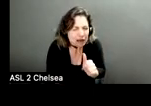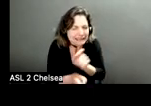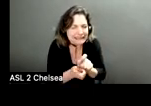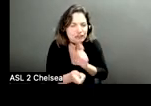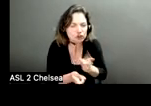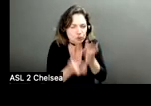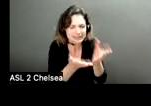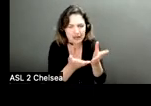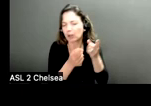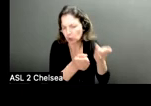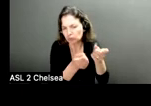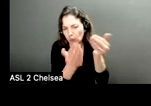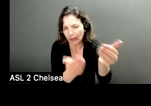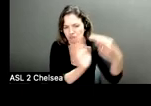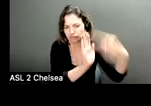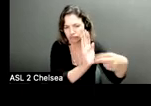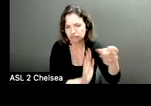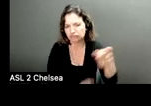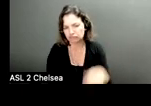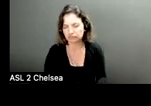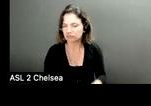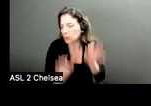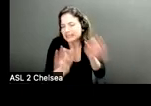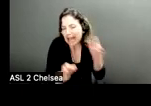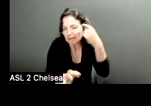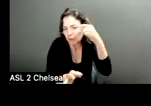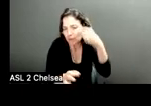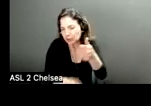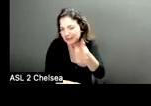let you guys make up your own decisions here.